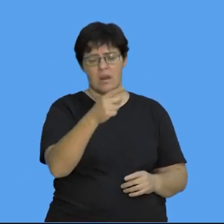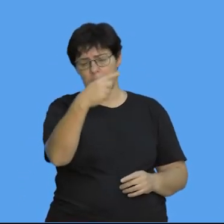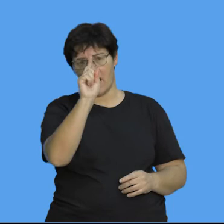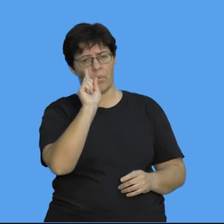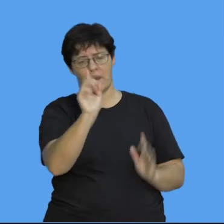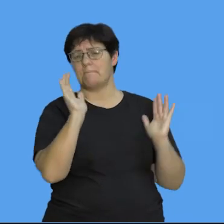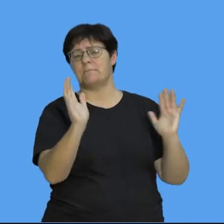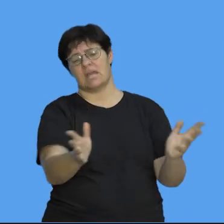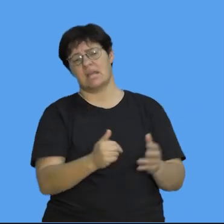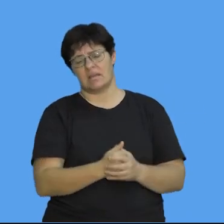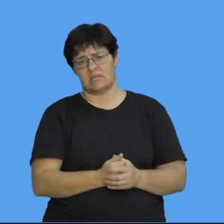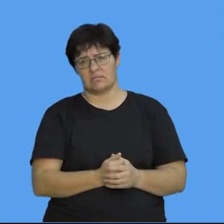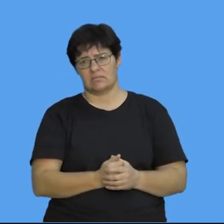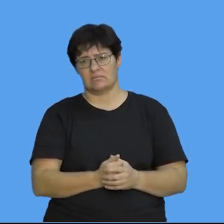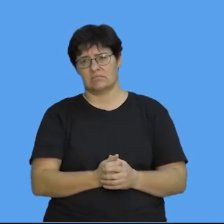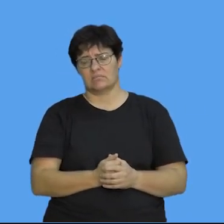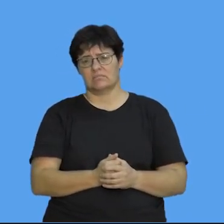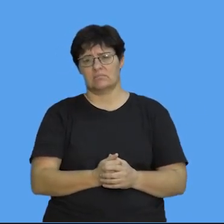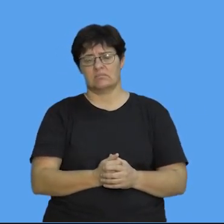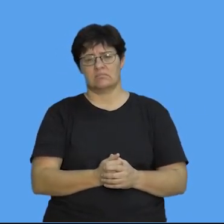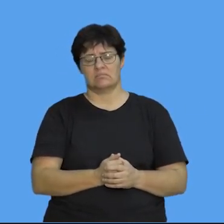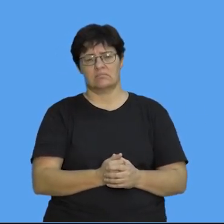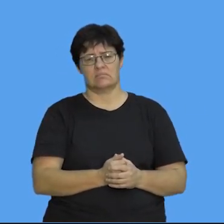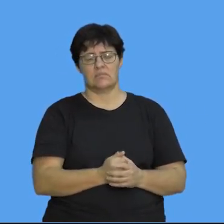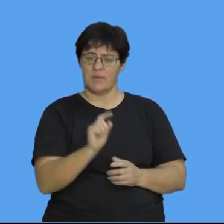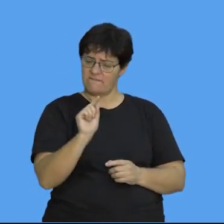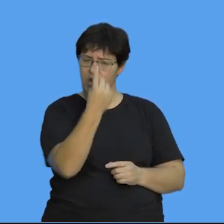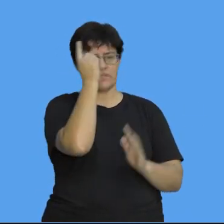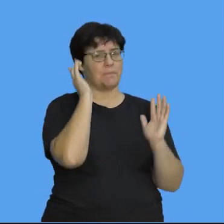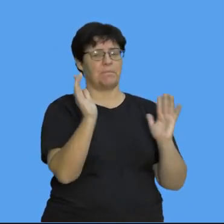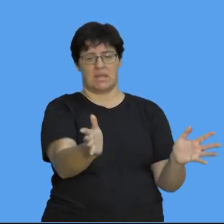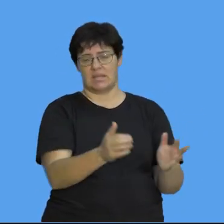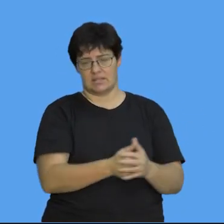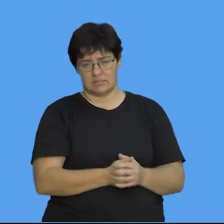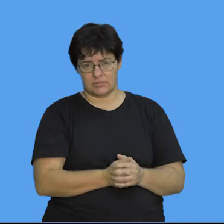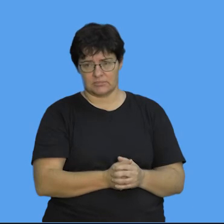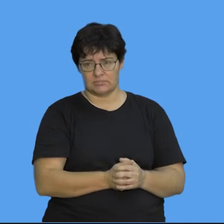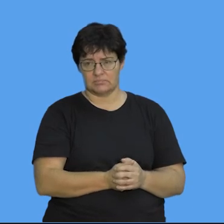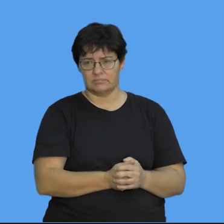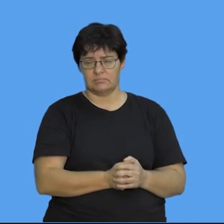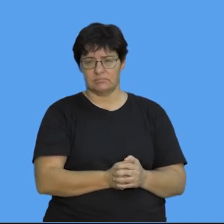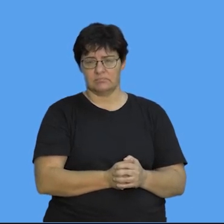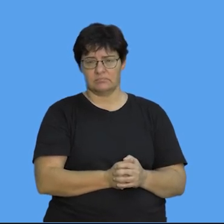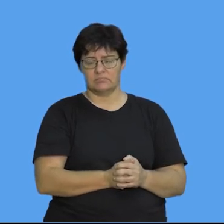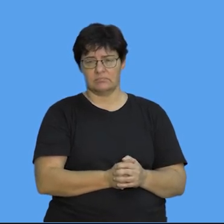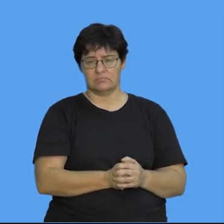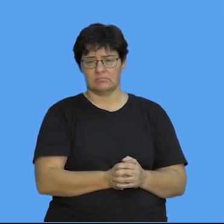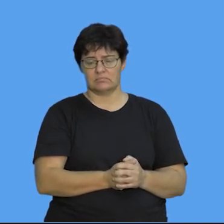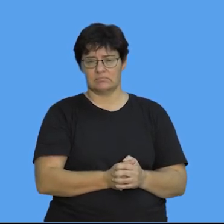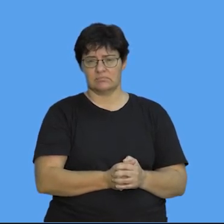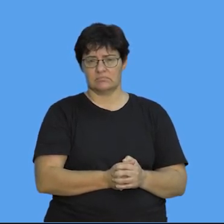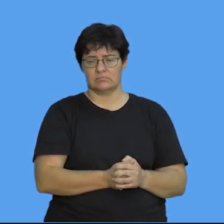1, your teacher is instructed, right, to mark the first one. Now, what is the